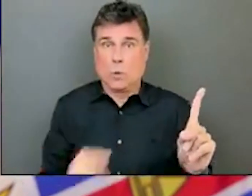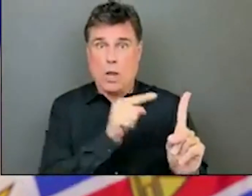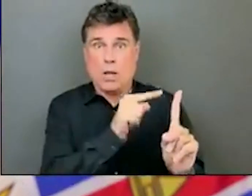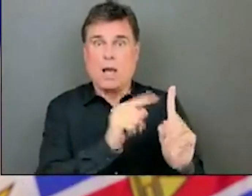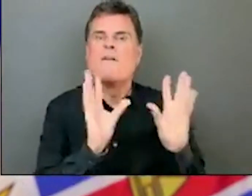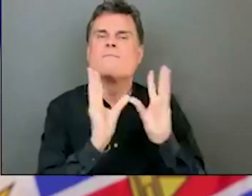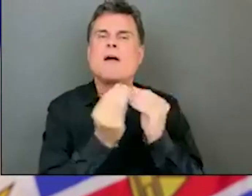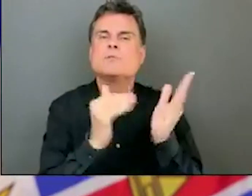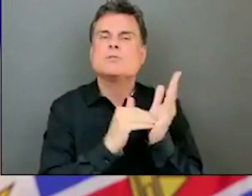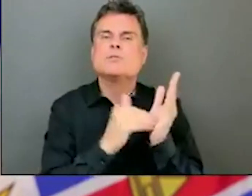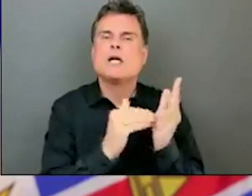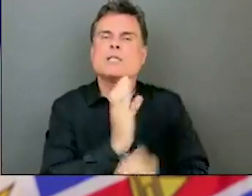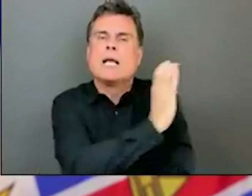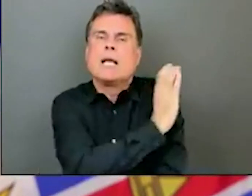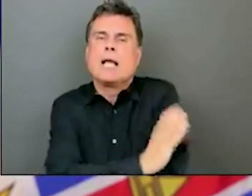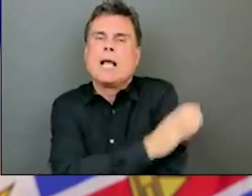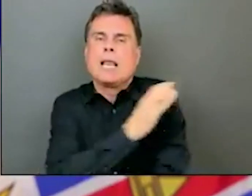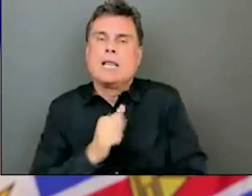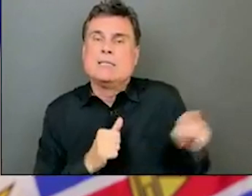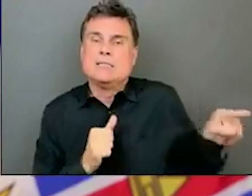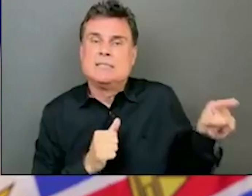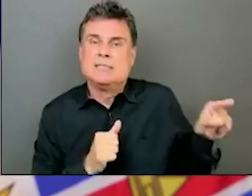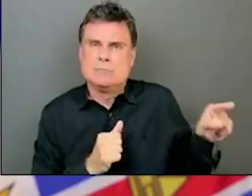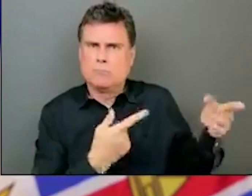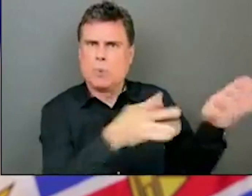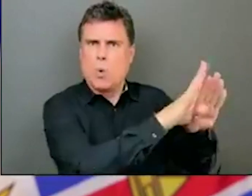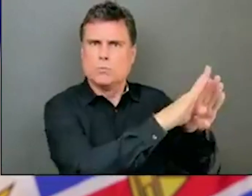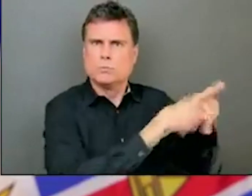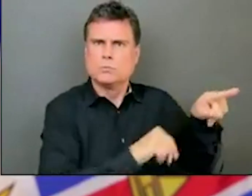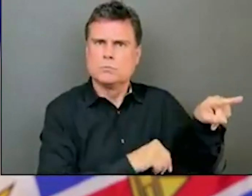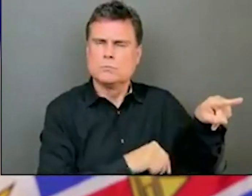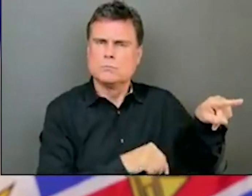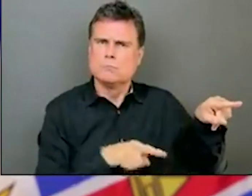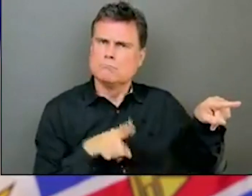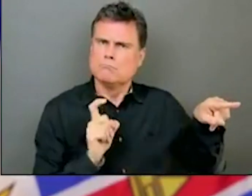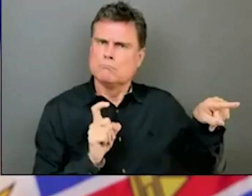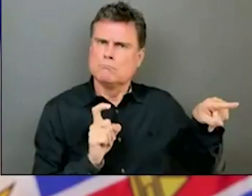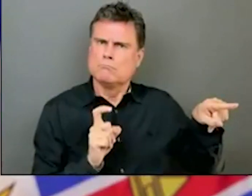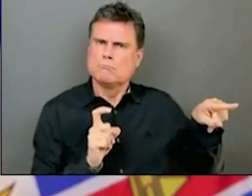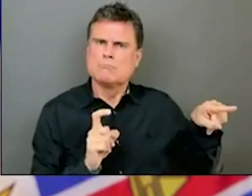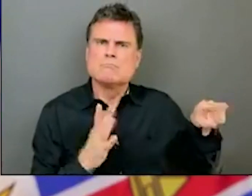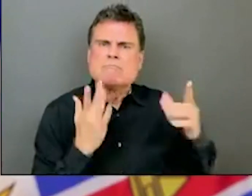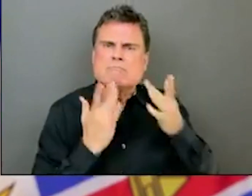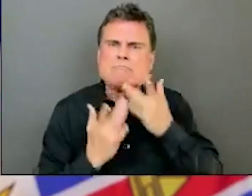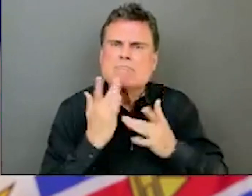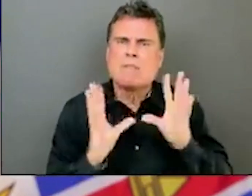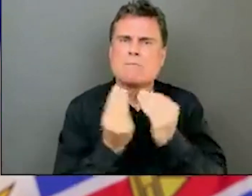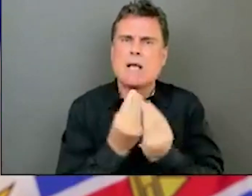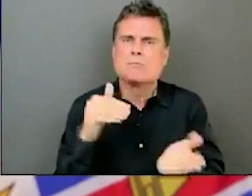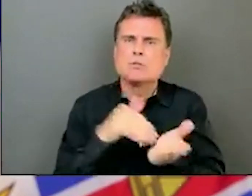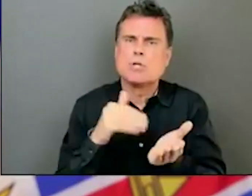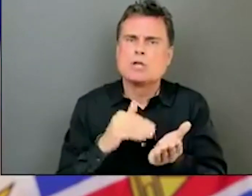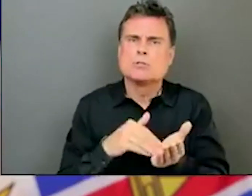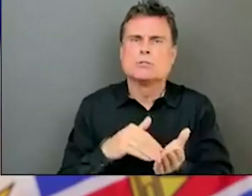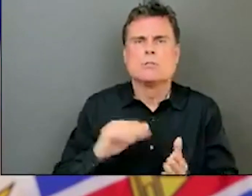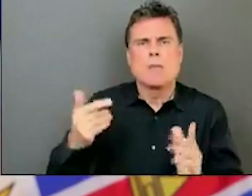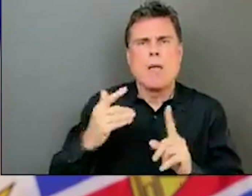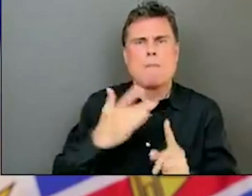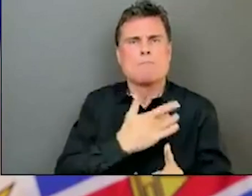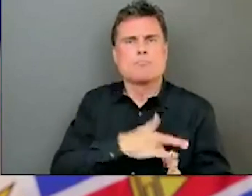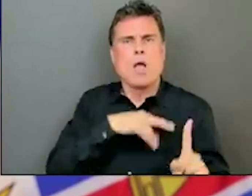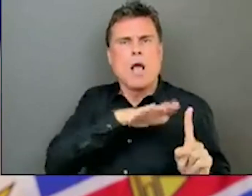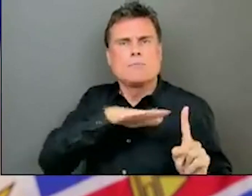clinic closed in Victoria in terms of family doctor support. What is the province doing to address a shortage of